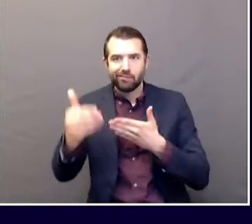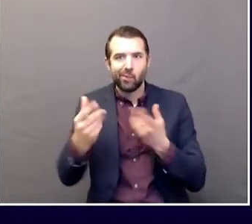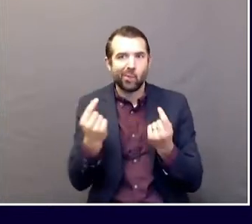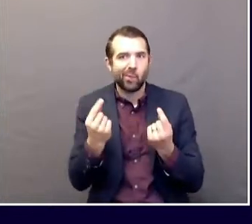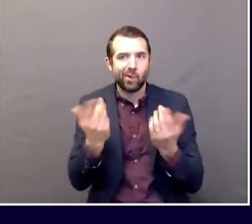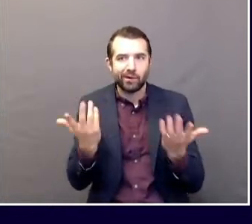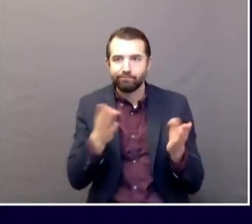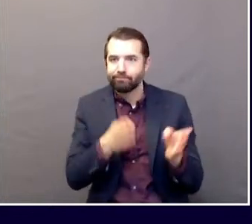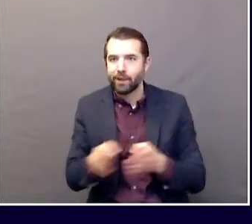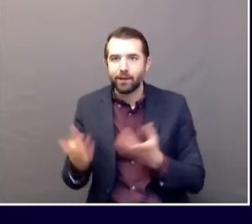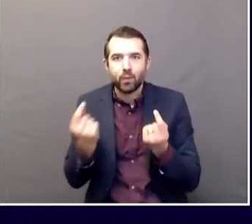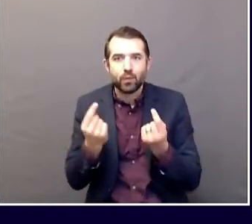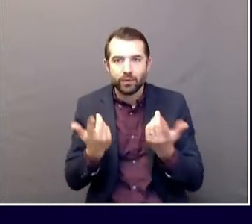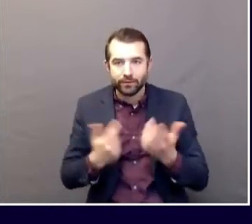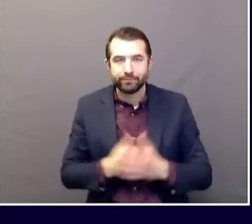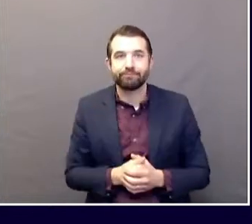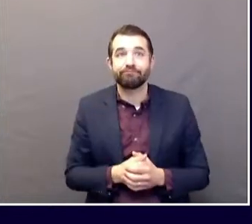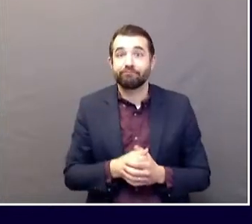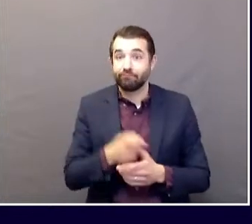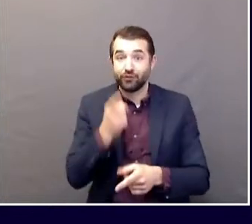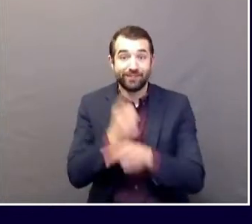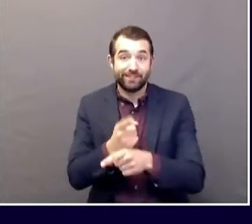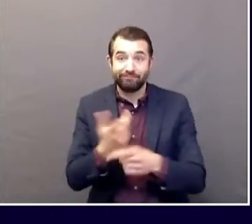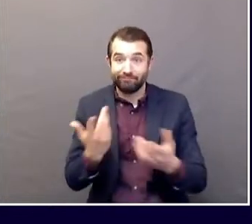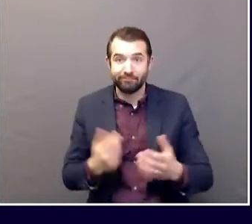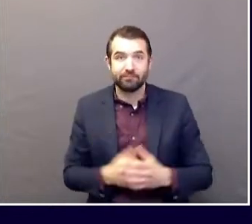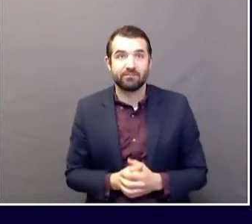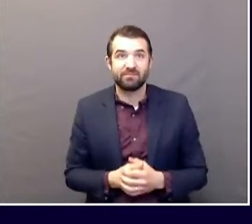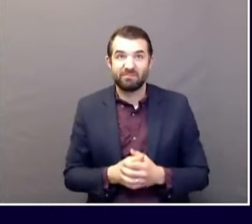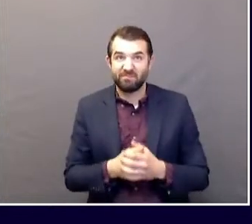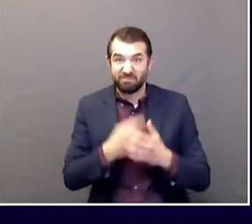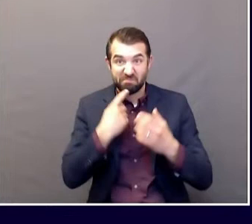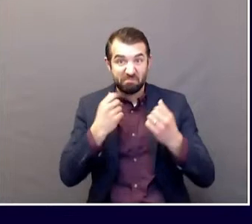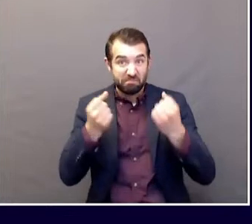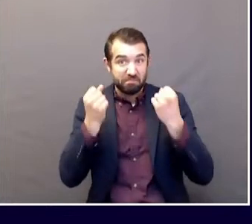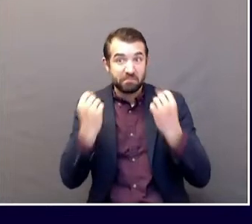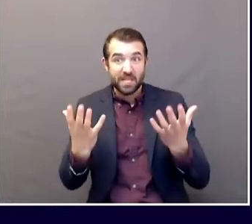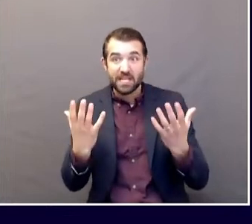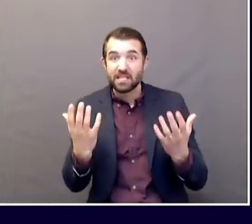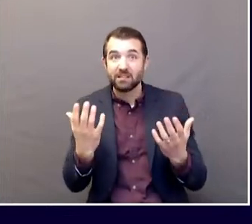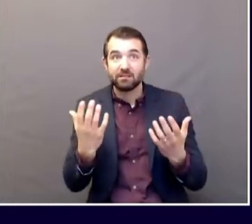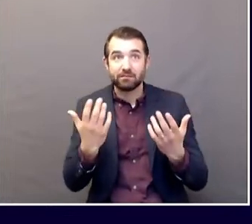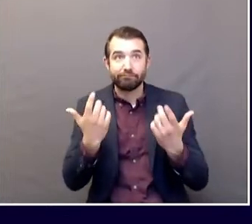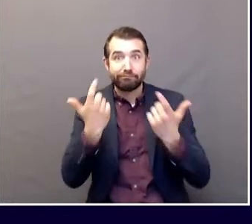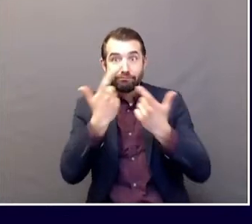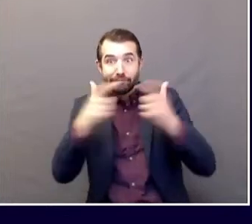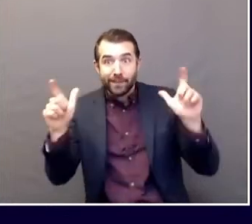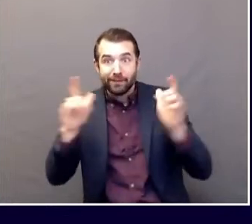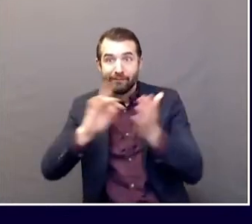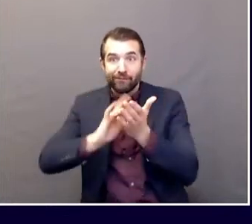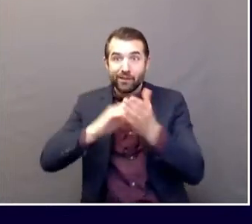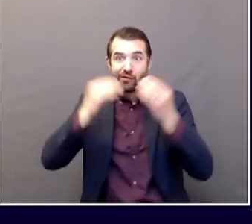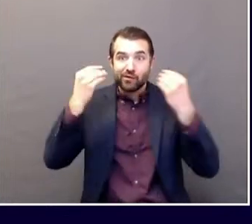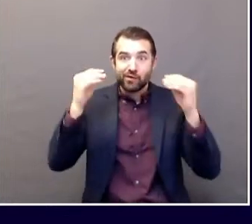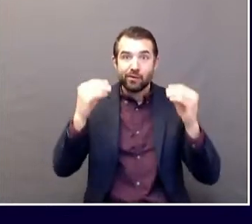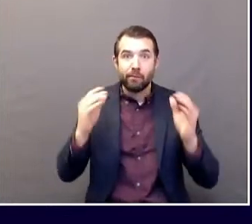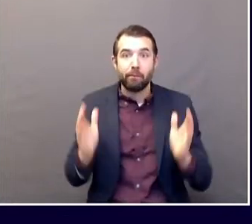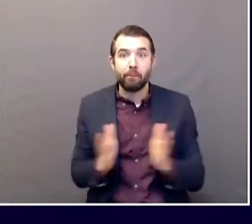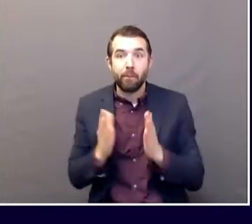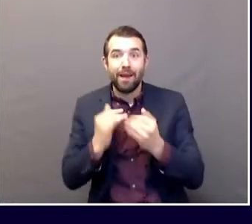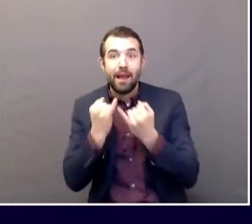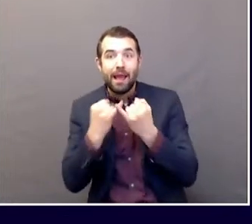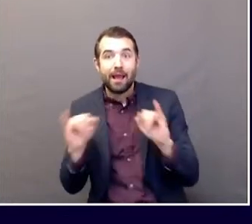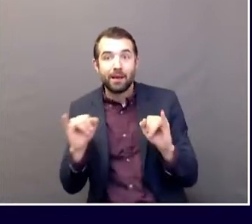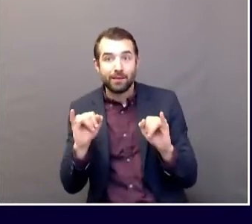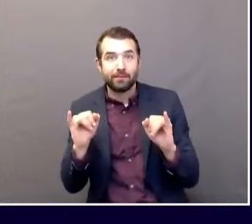many of the retail pharmacies, as well as independent pharmacies in Maine, are focused on vaccinating residents and staff of